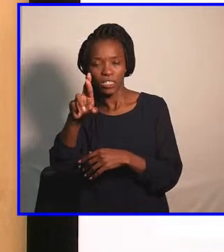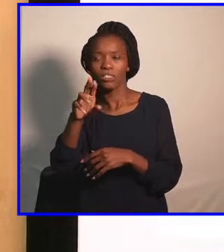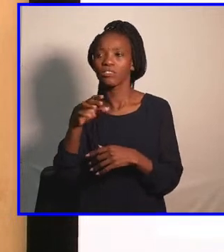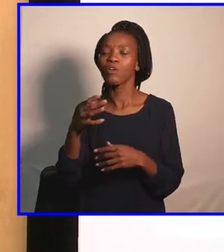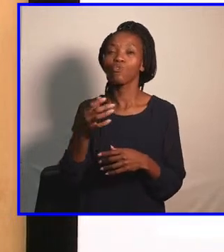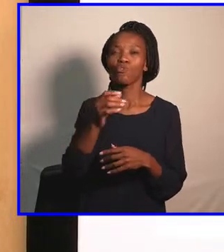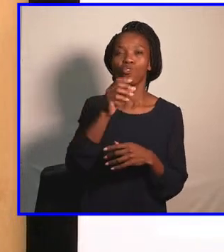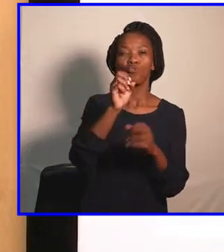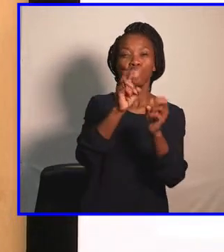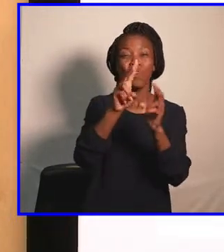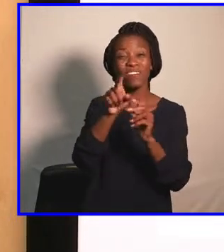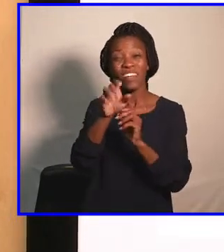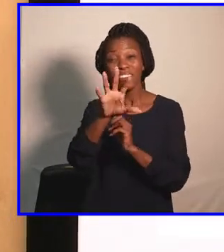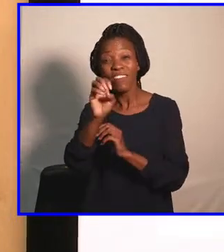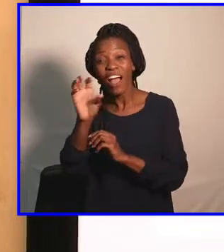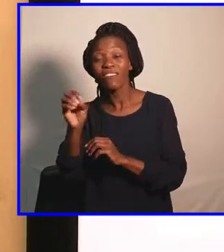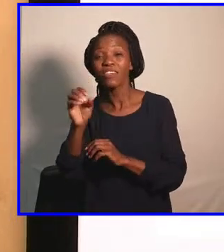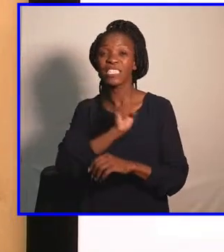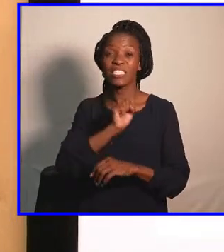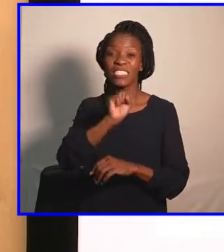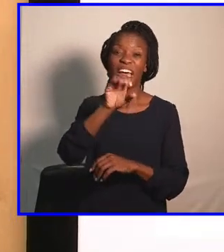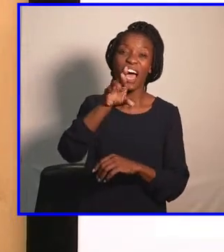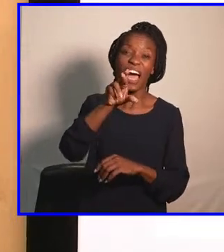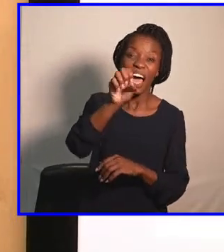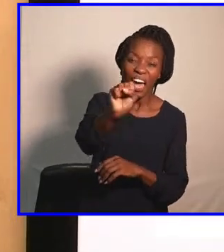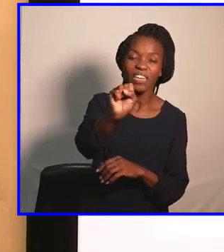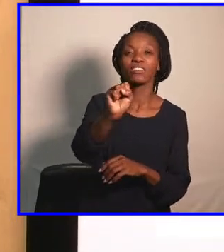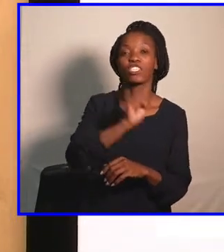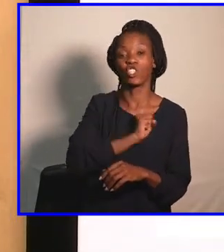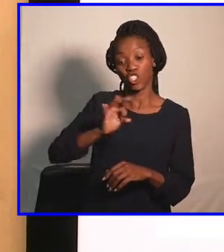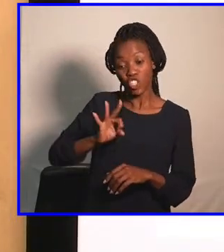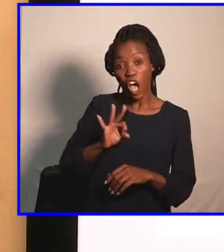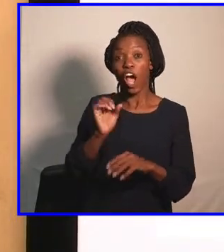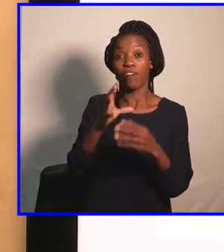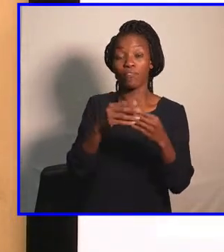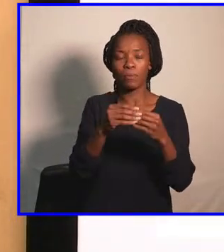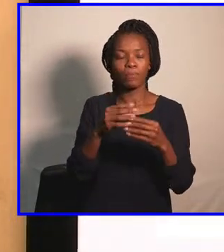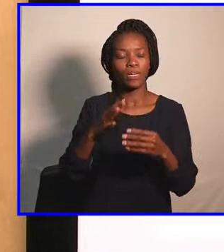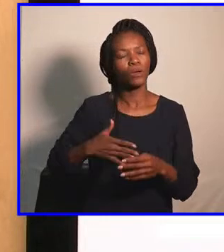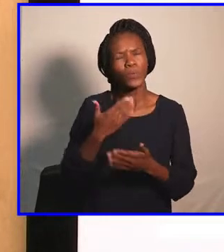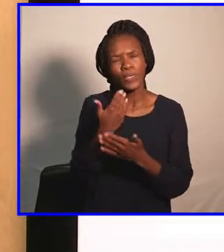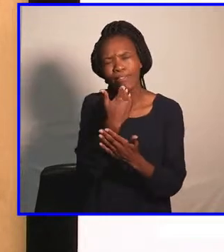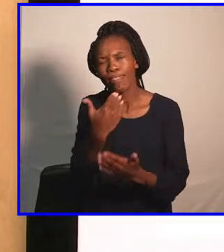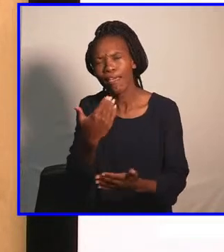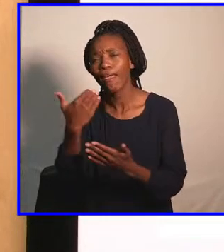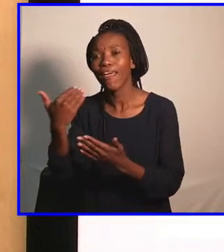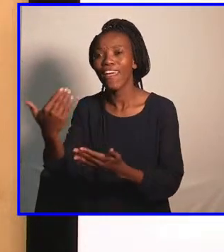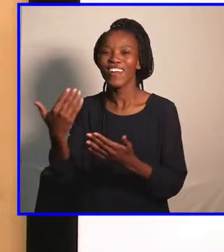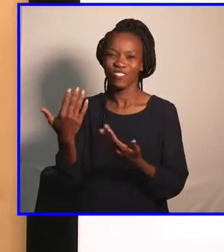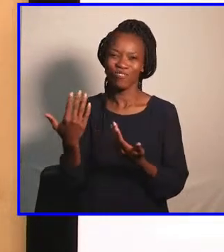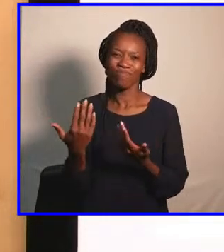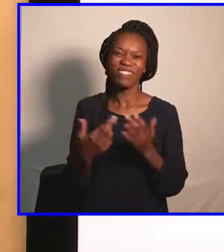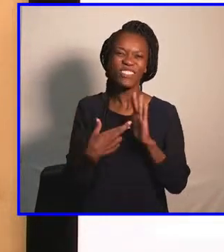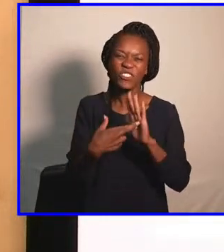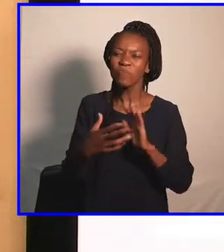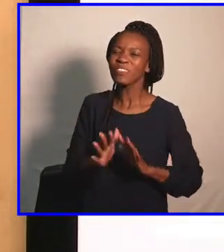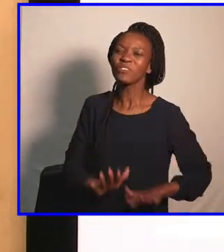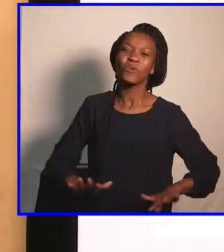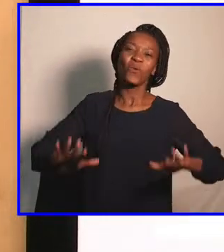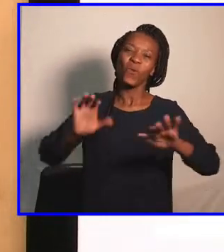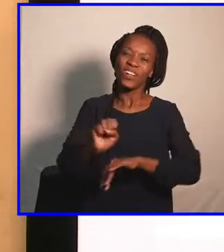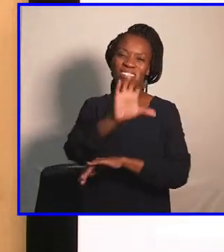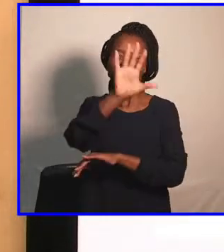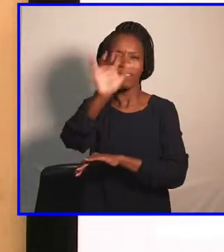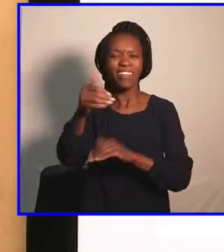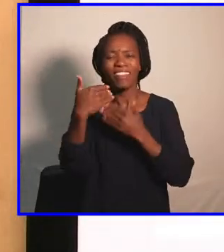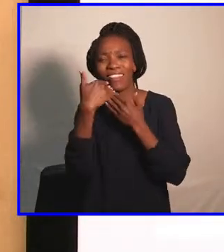staff members, I wish to thank you on behalf of all of us as South Africans for the work that you